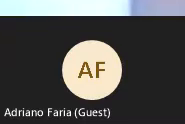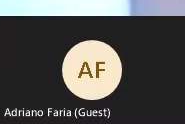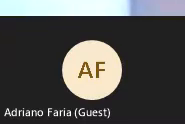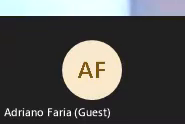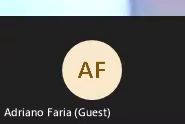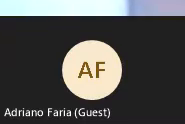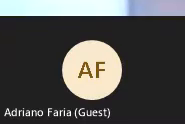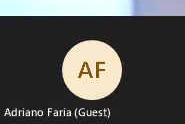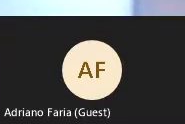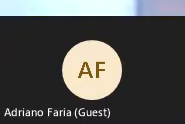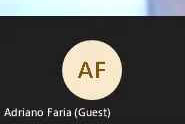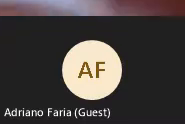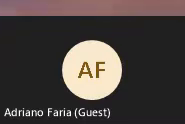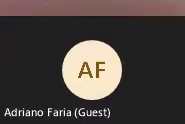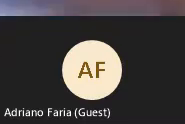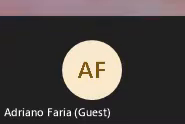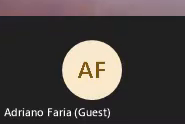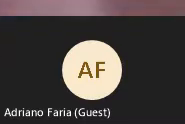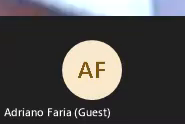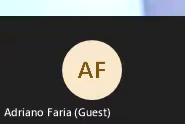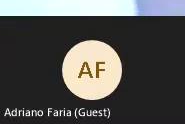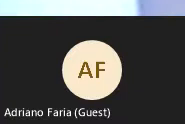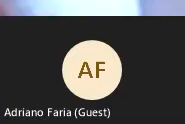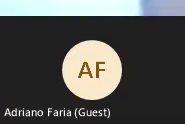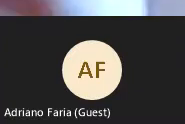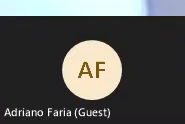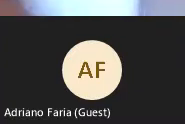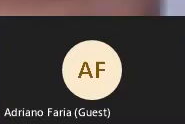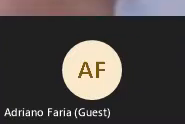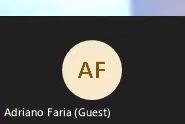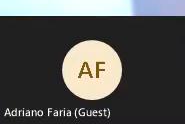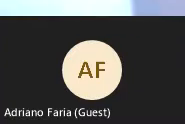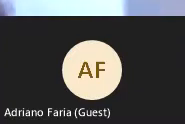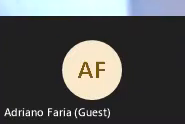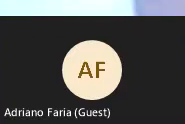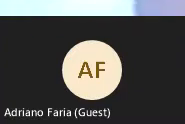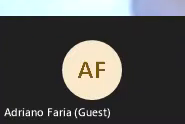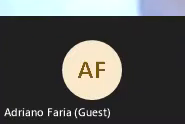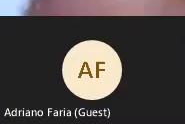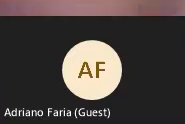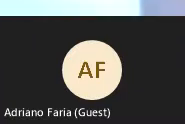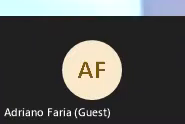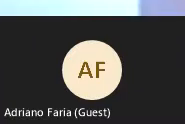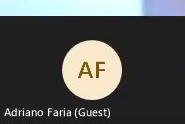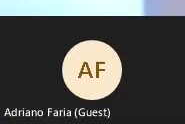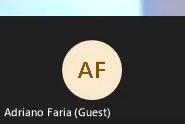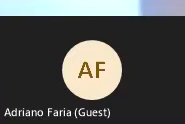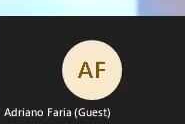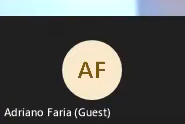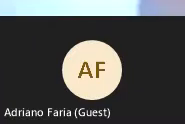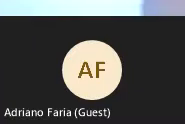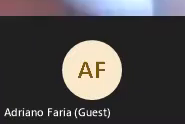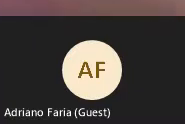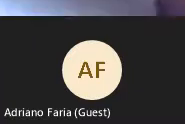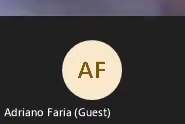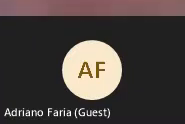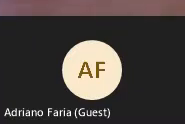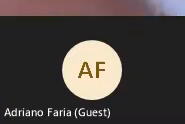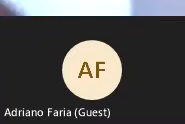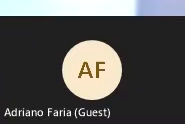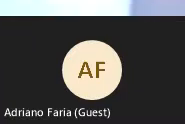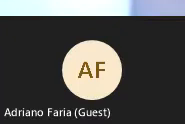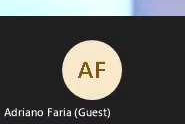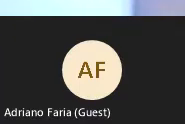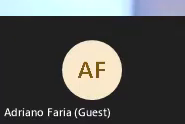Otherwise, don't worry about downloading Moodle or Moodle apps. You leave them alone. Don't need to know, don't have to worry about those.